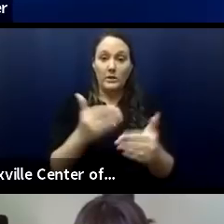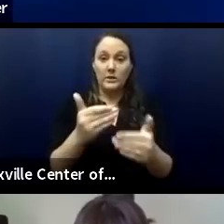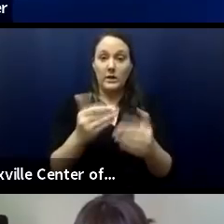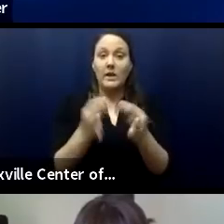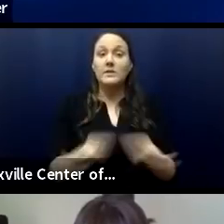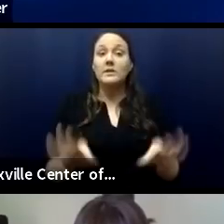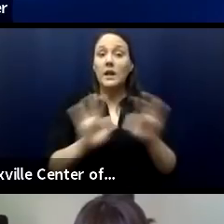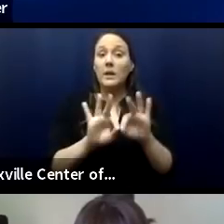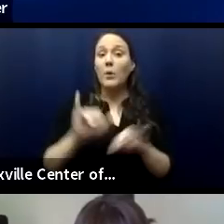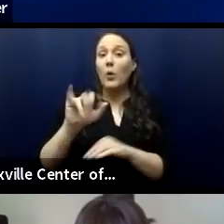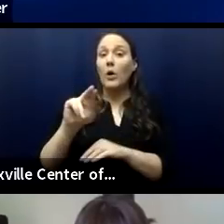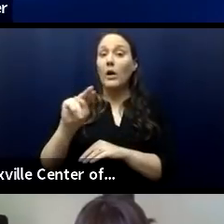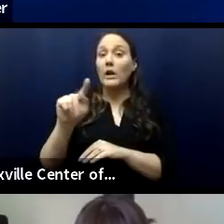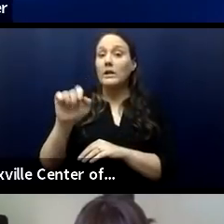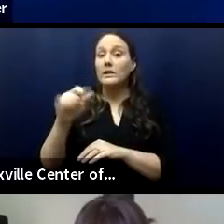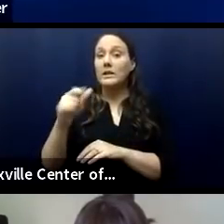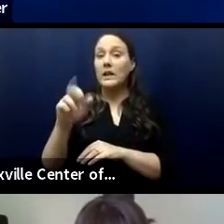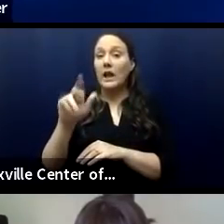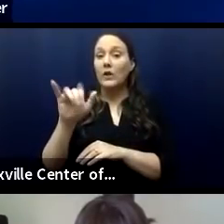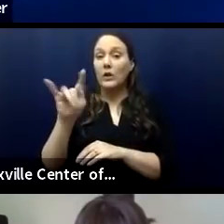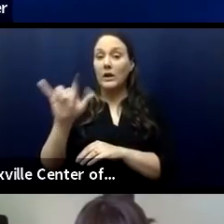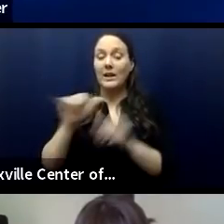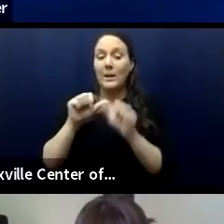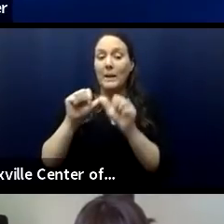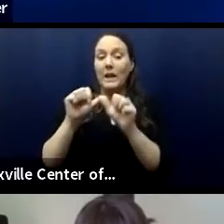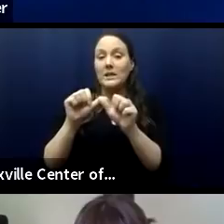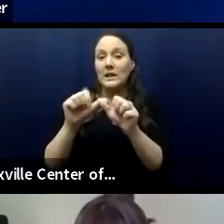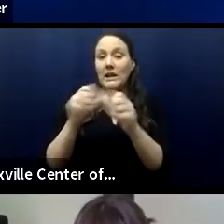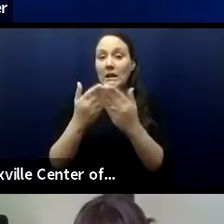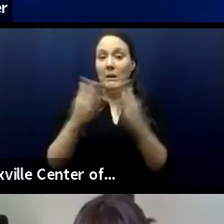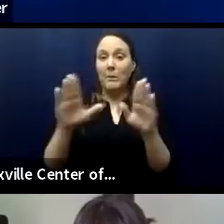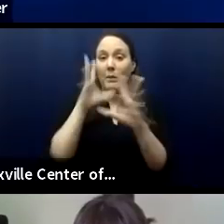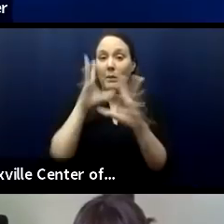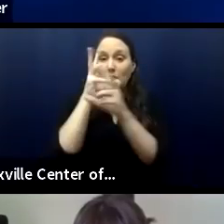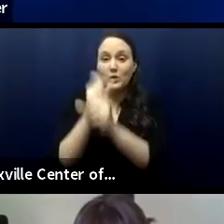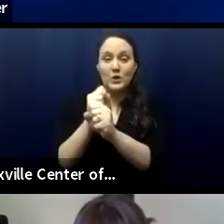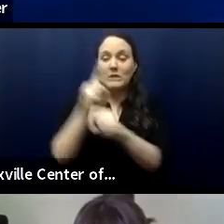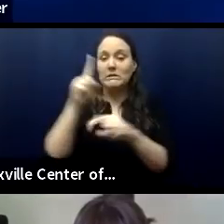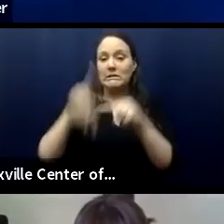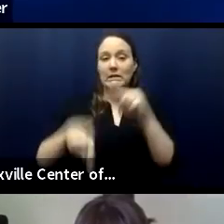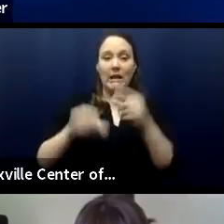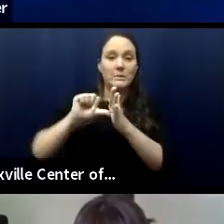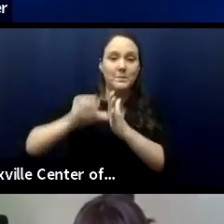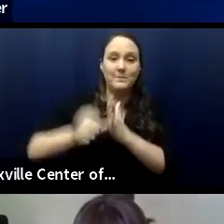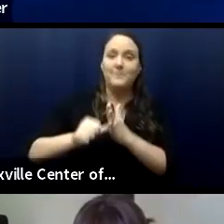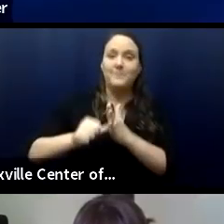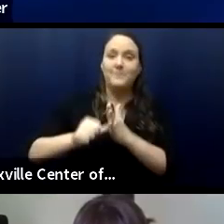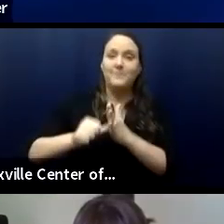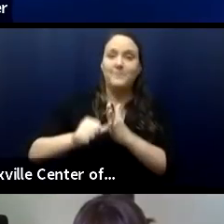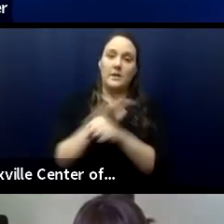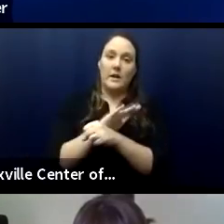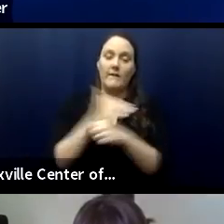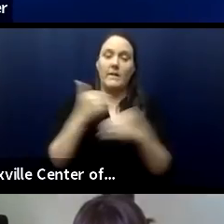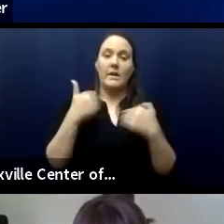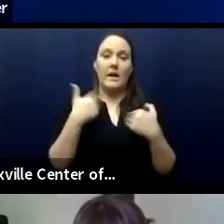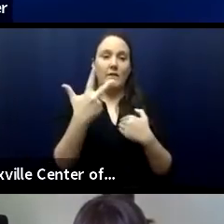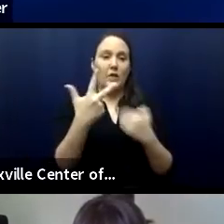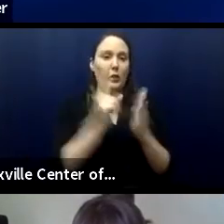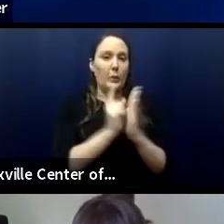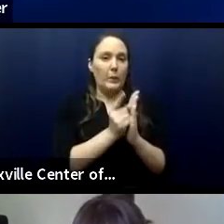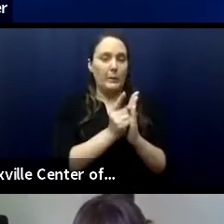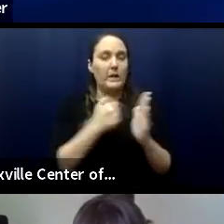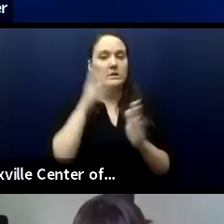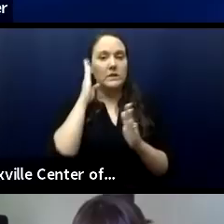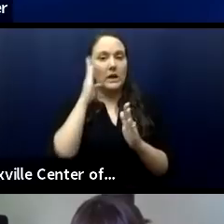in maintaining the public trust cannot be overstated. I've got 3 minutes, so I'm gonna make my points and forgive my